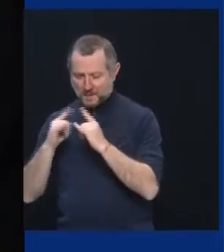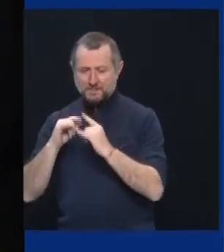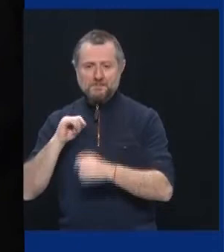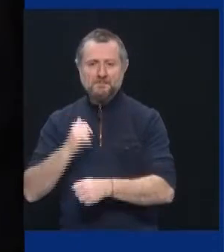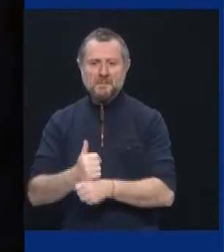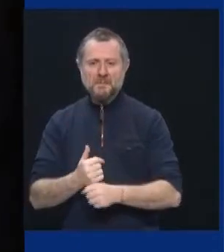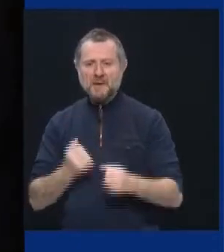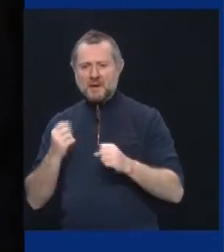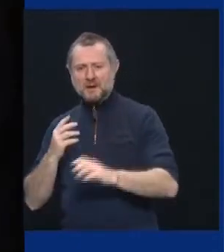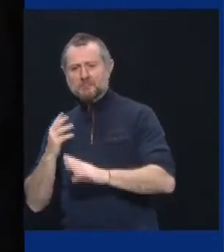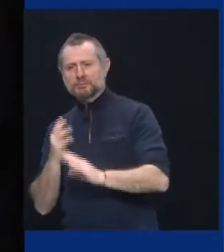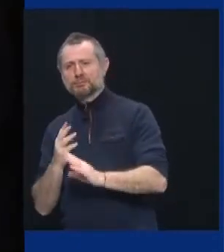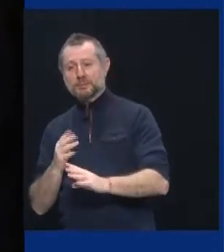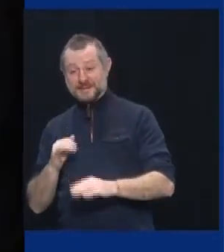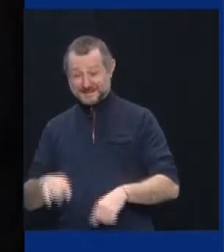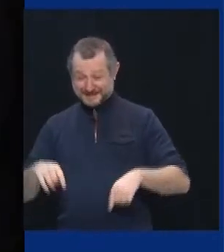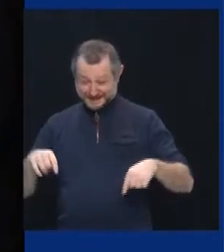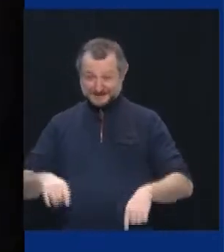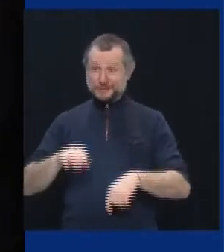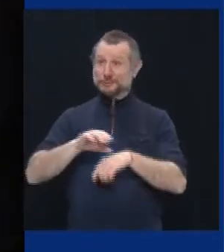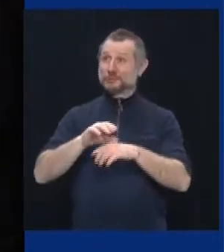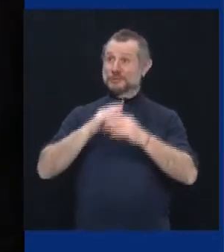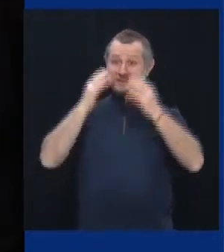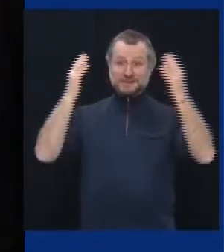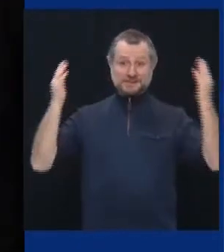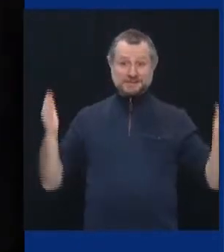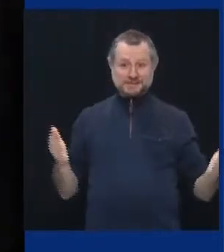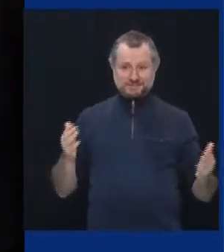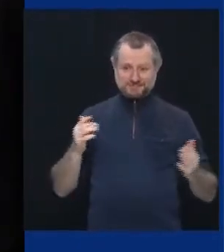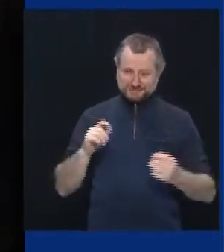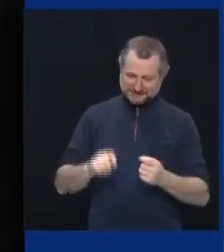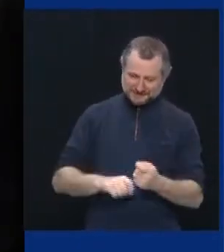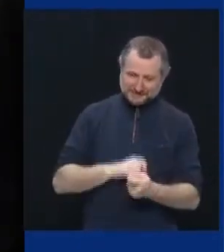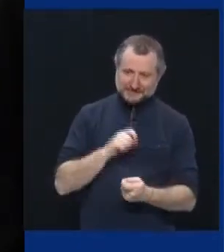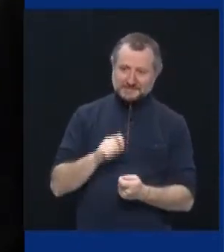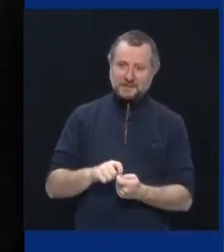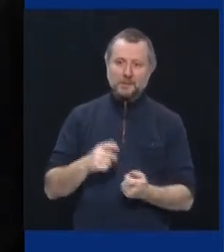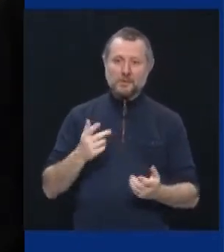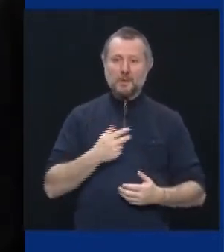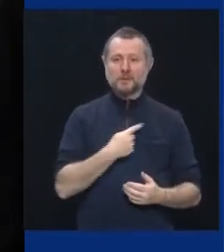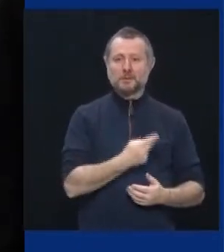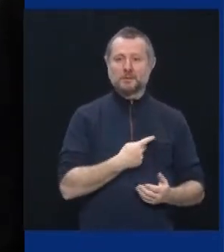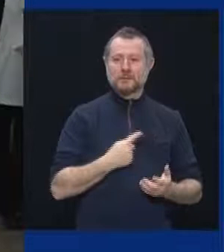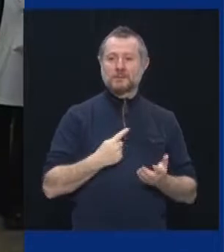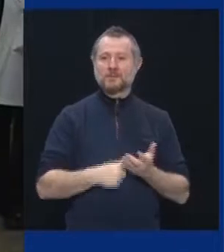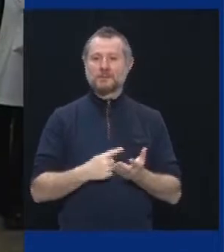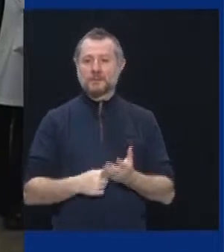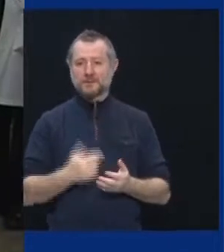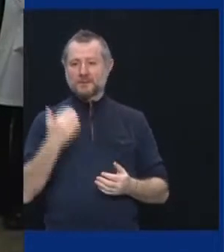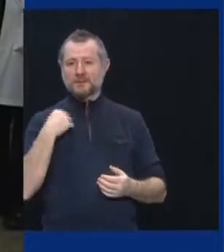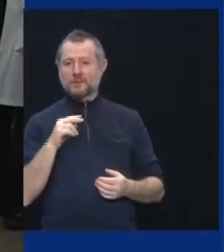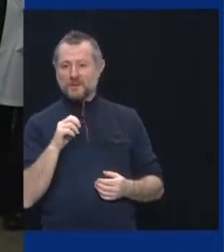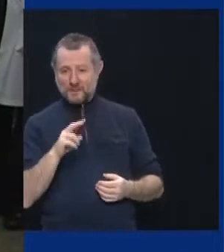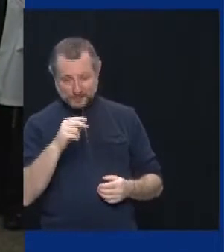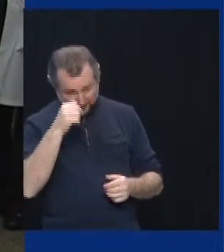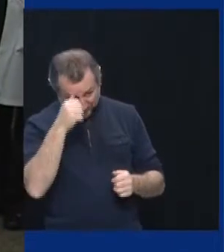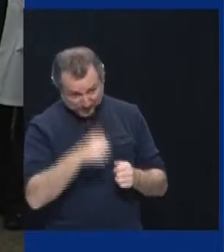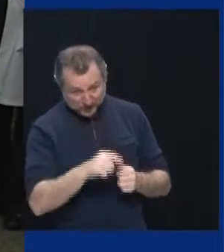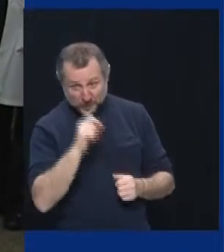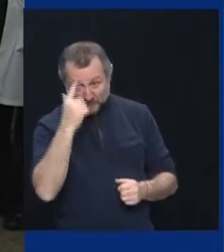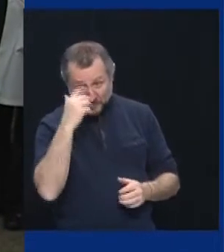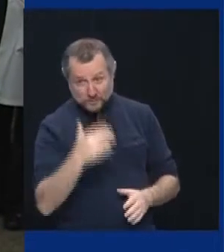church is exactly what we called for last November, Governor, all across